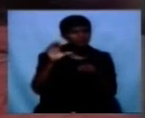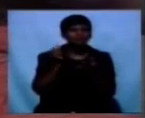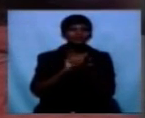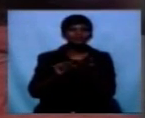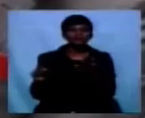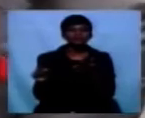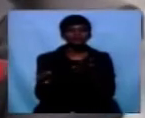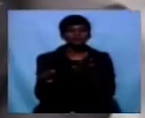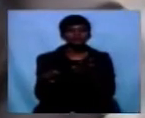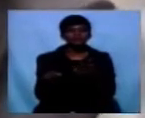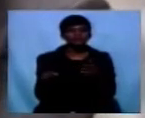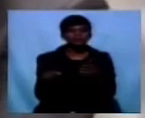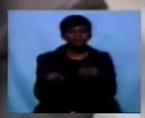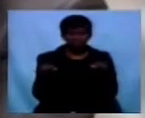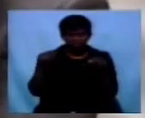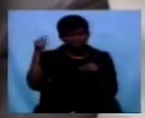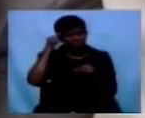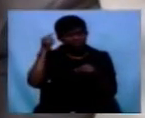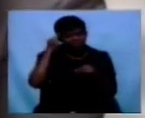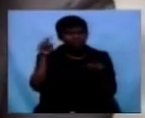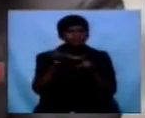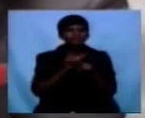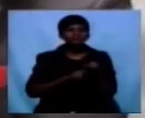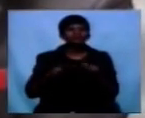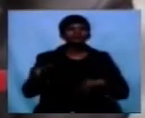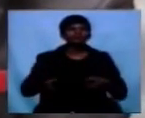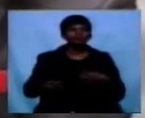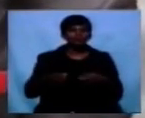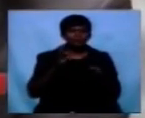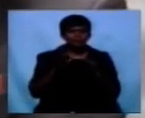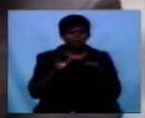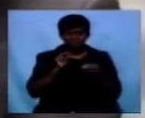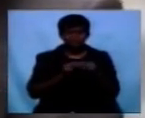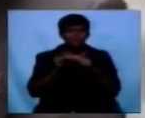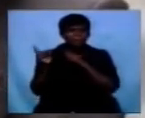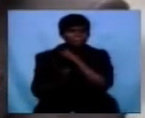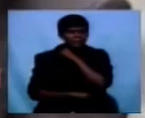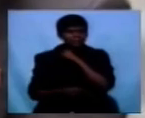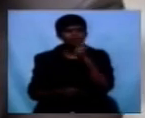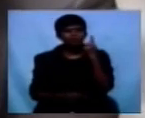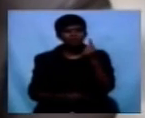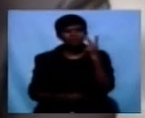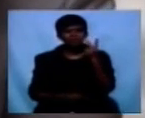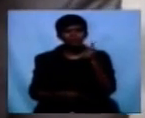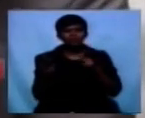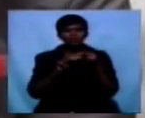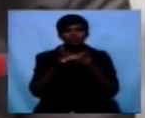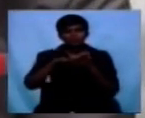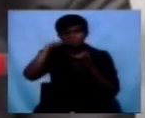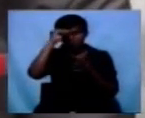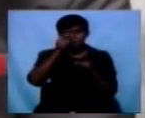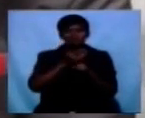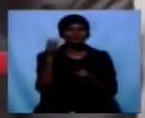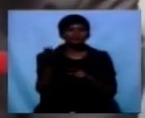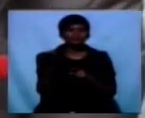to the investigative wings of government and complain so that if we prosecute one or two contractors, others will learn from them. Has